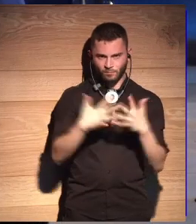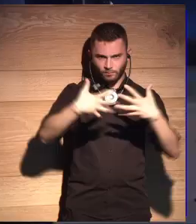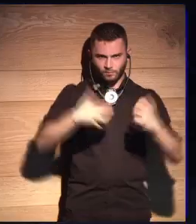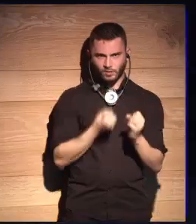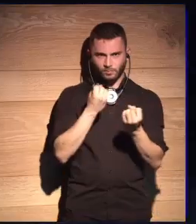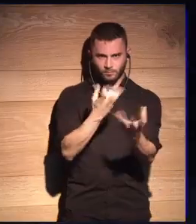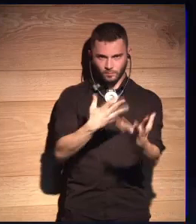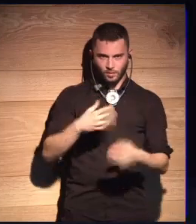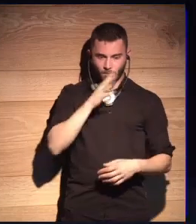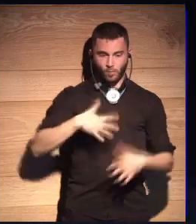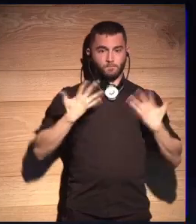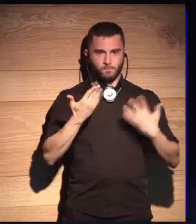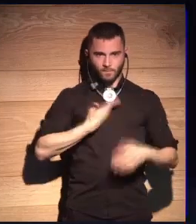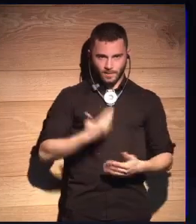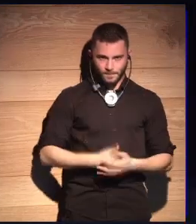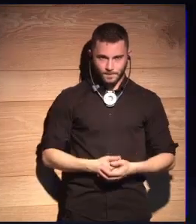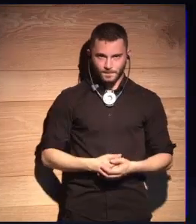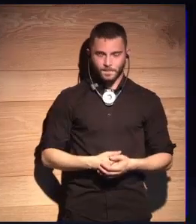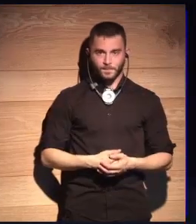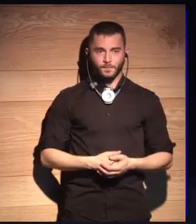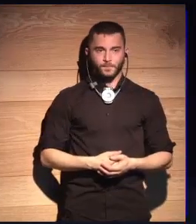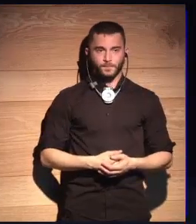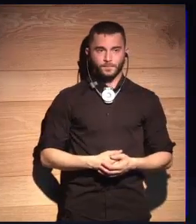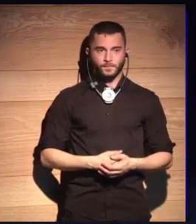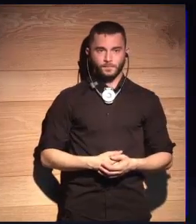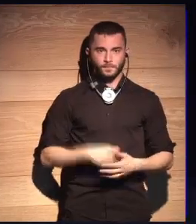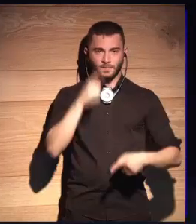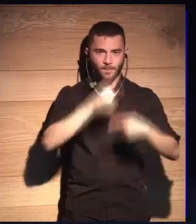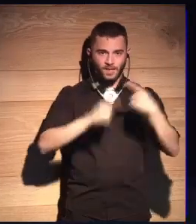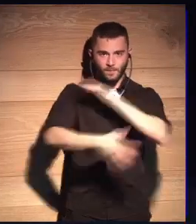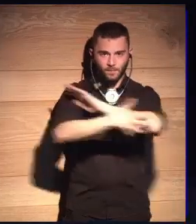be unthinkable. There's a piece of data that you give in your book, and I'm going to mention it.